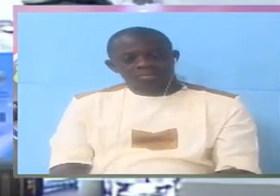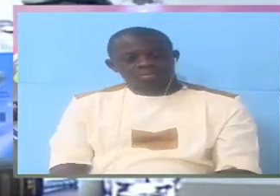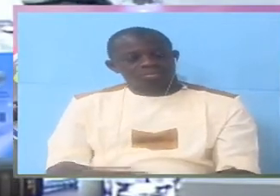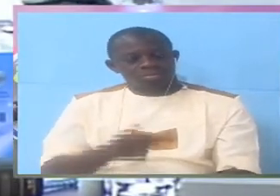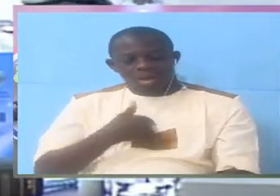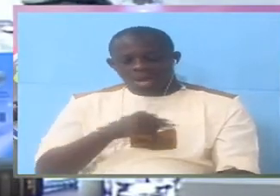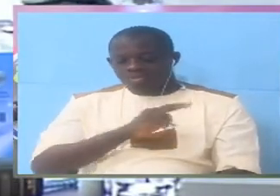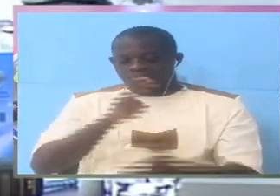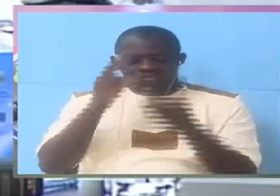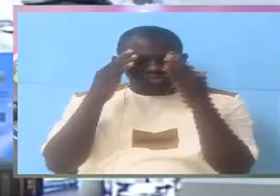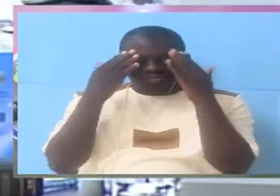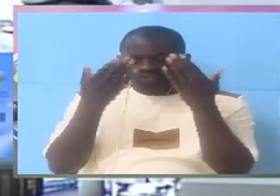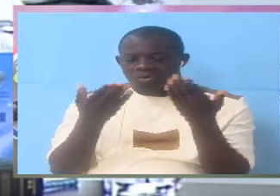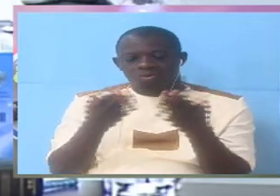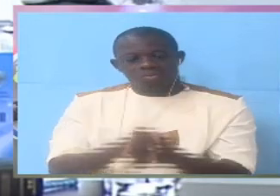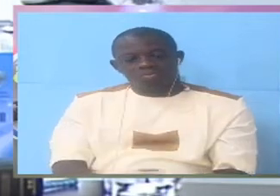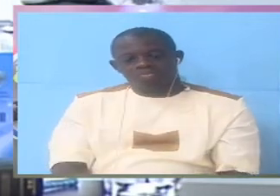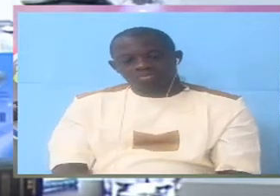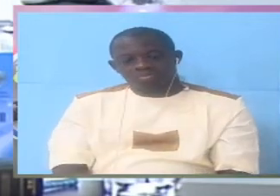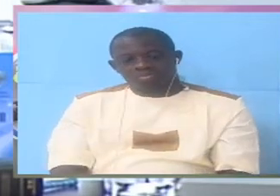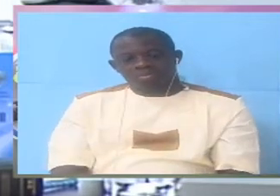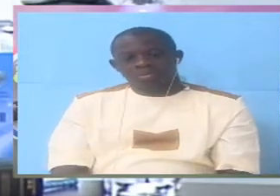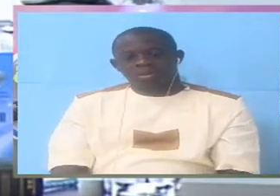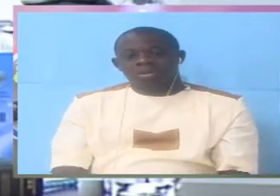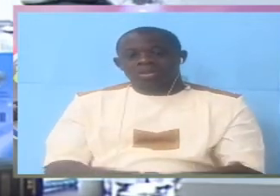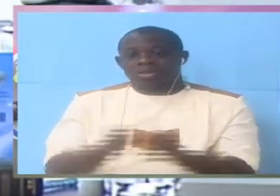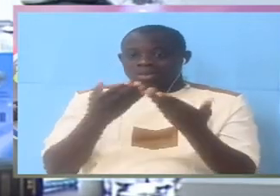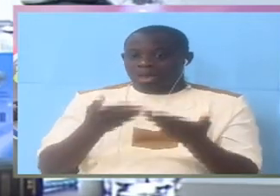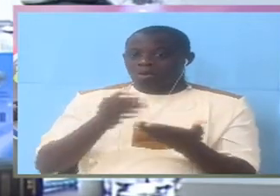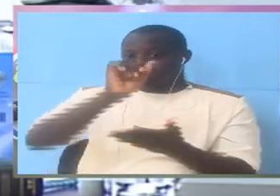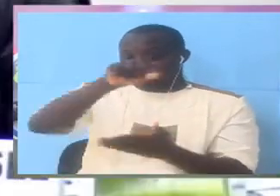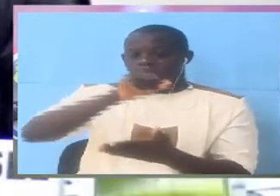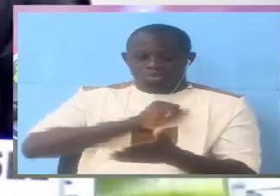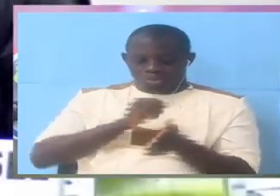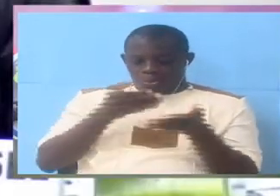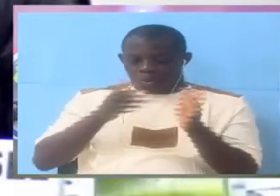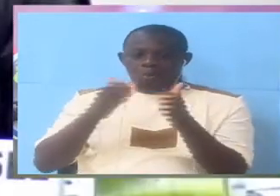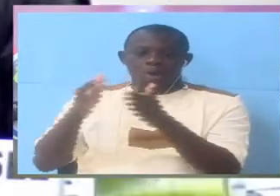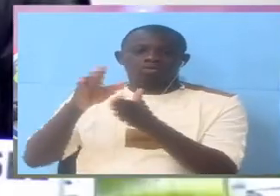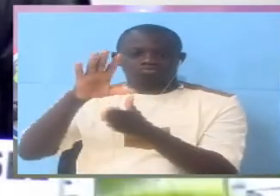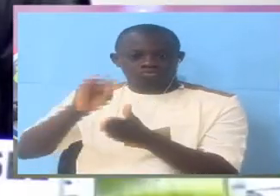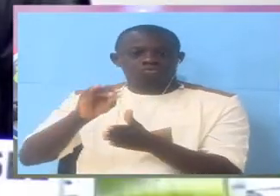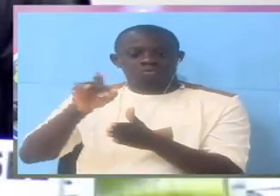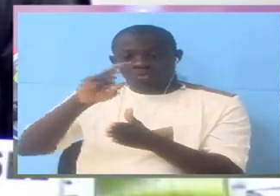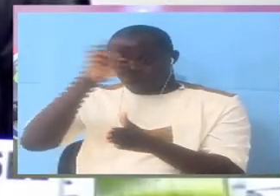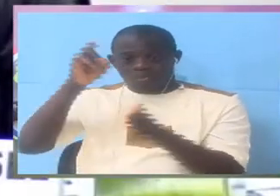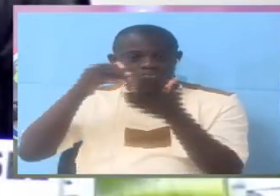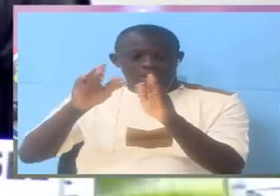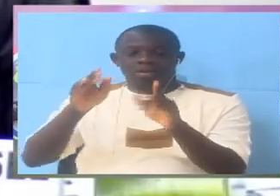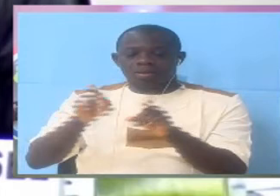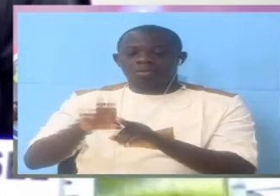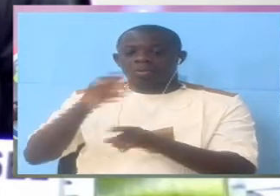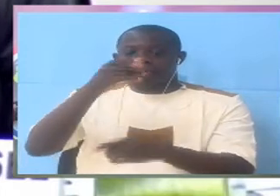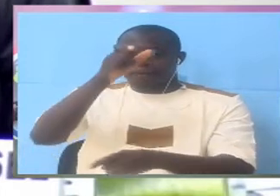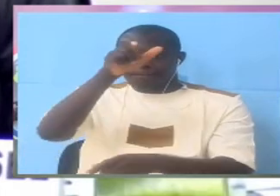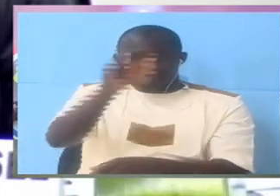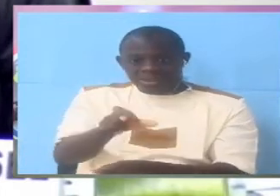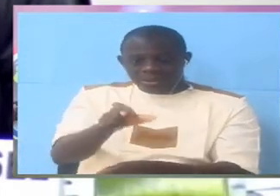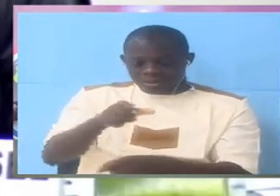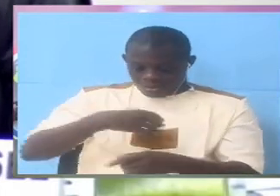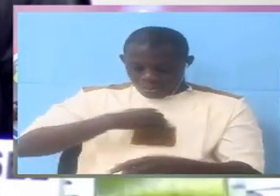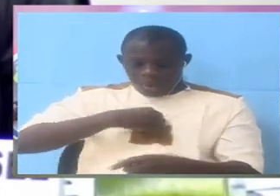wouldn't know. Isn't that your modus operandi? Strip the person naked prior to